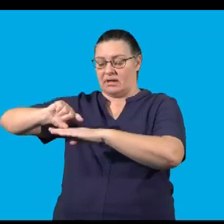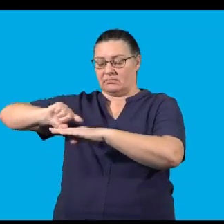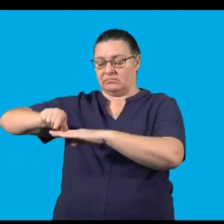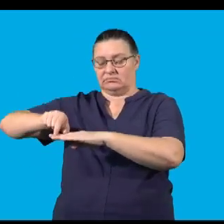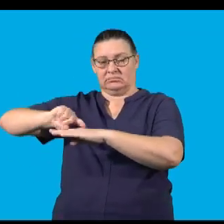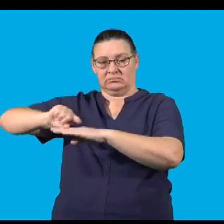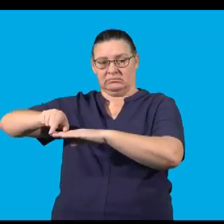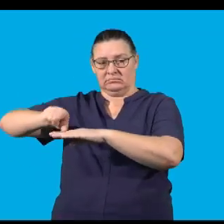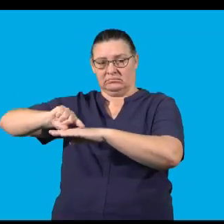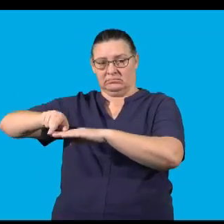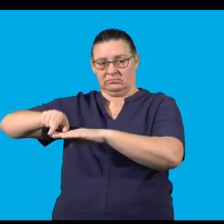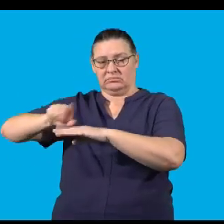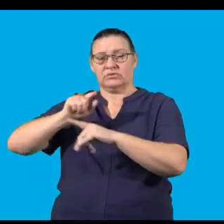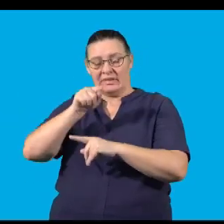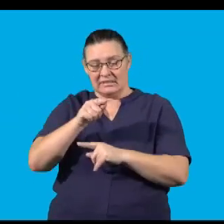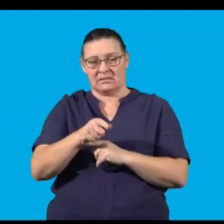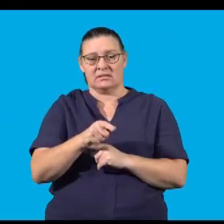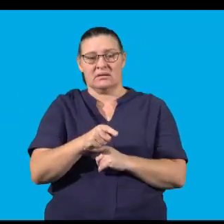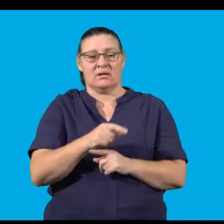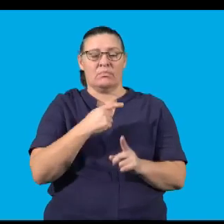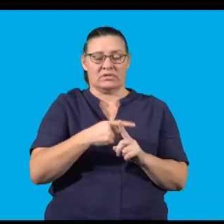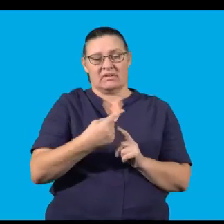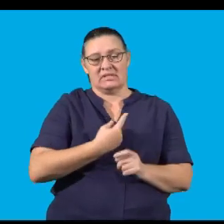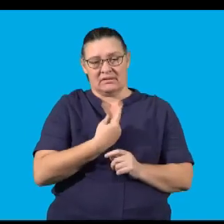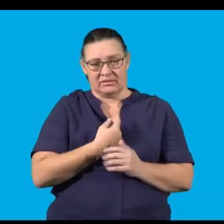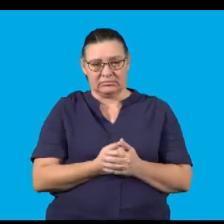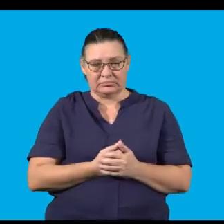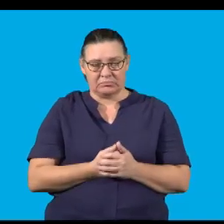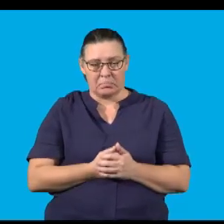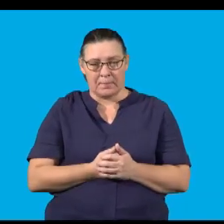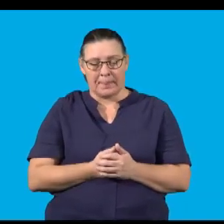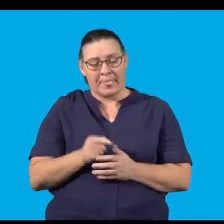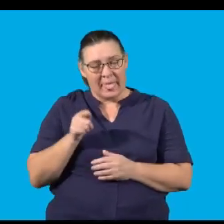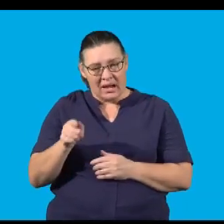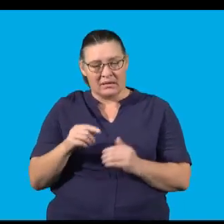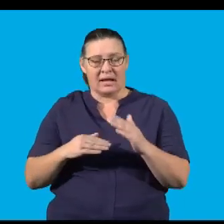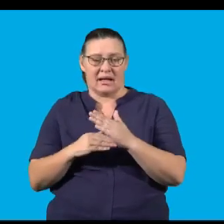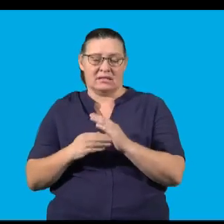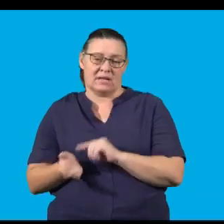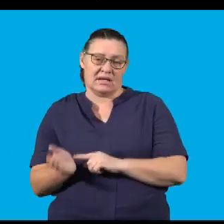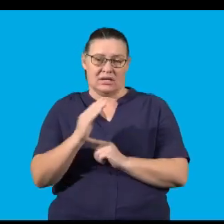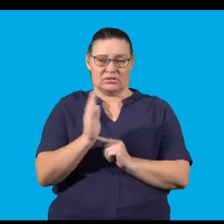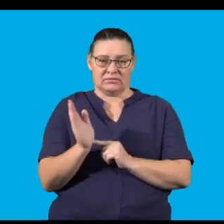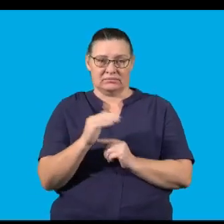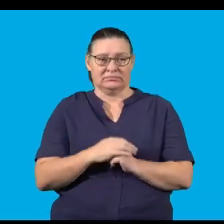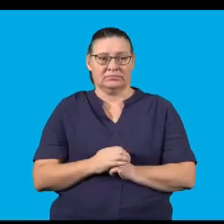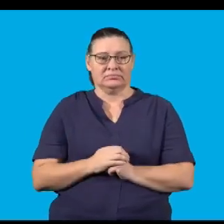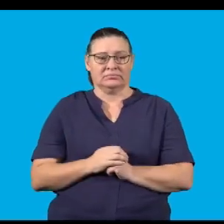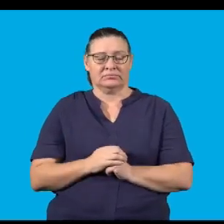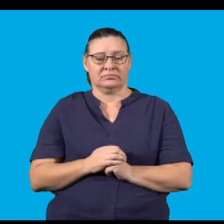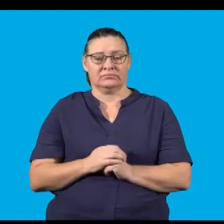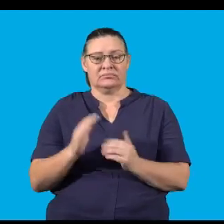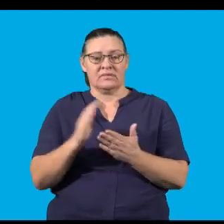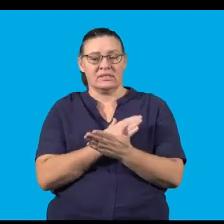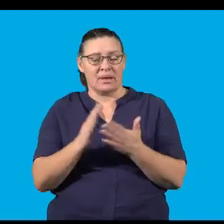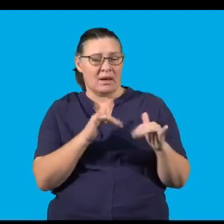makes between the positive x-axis and itself is that angle of inclination. Some